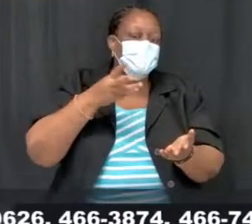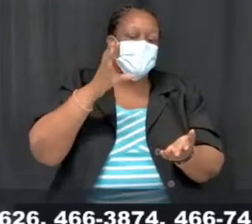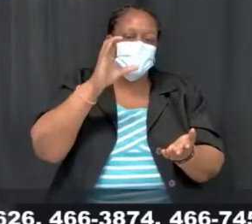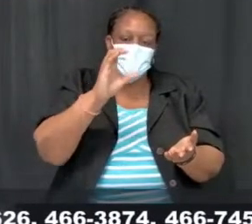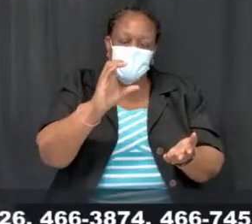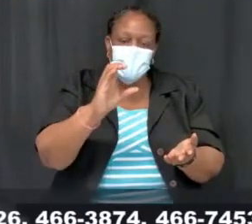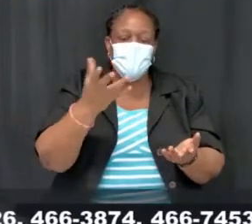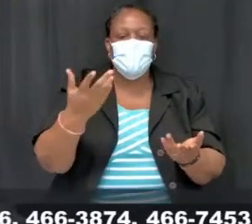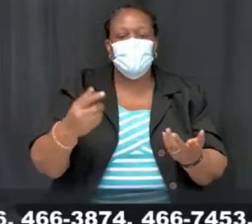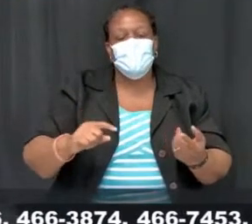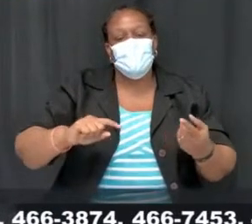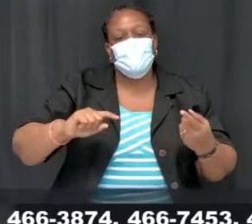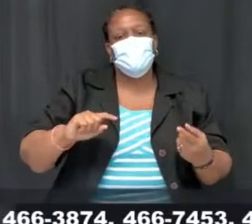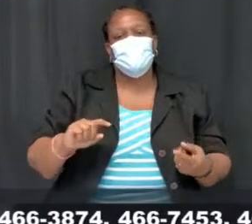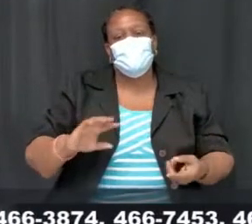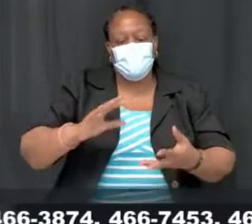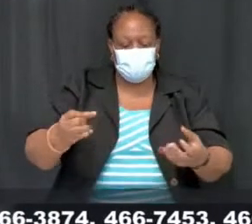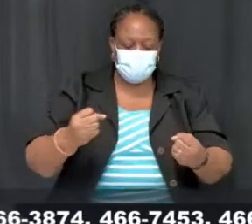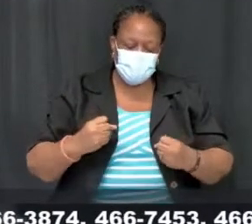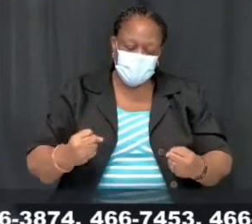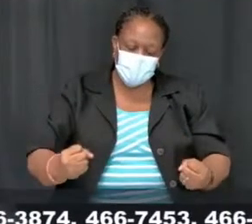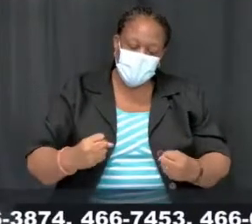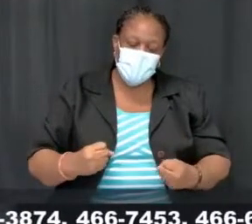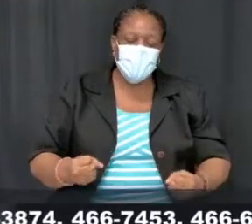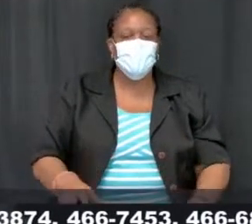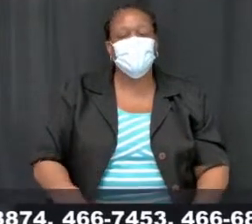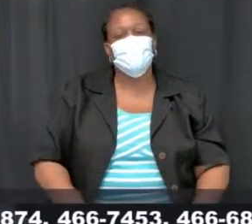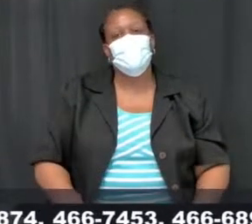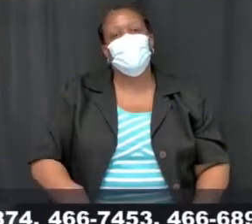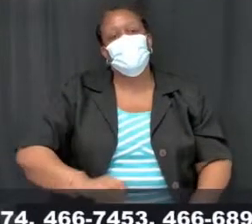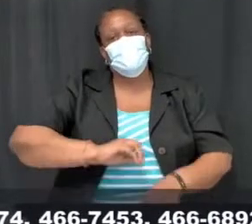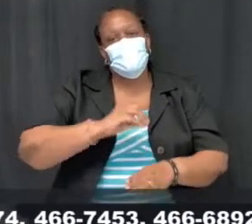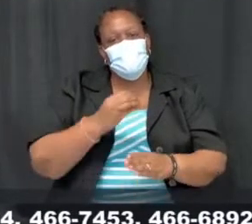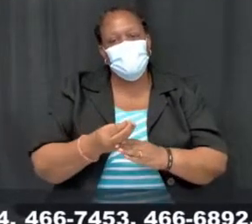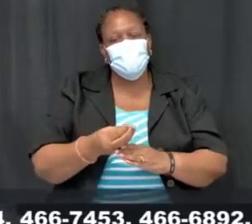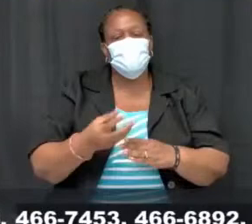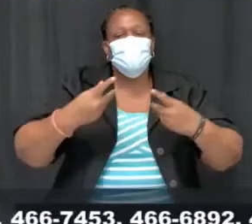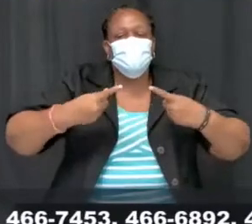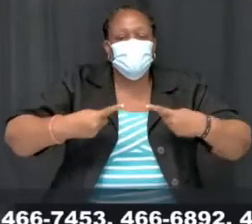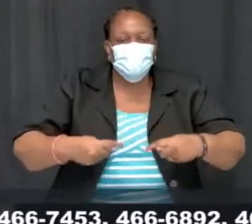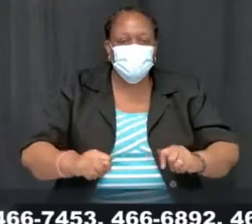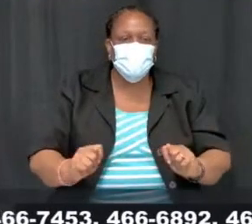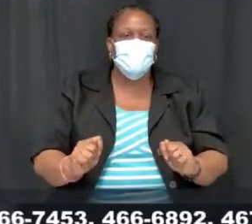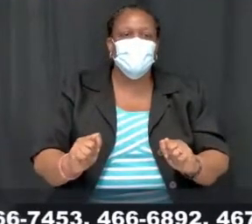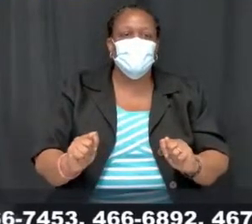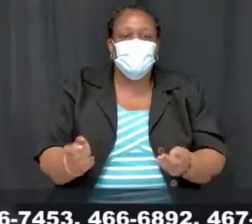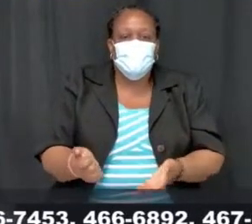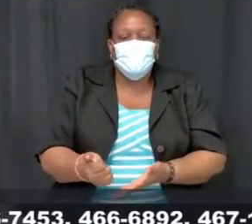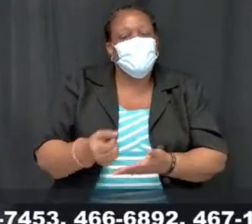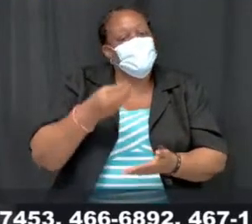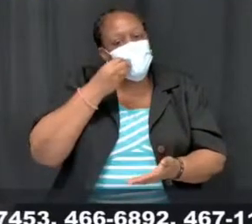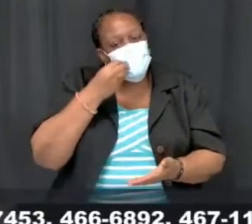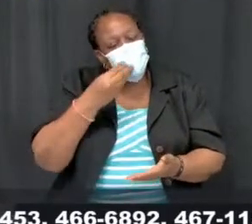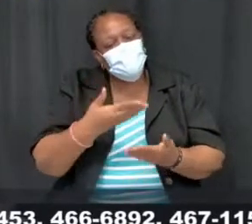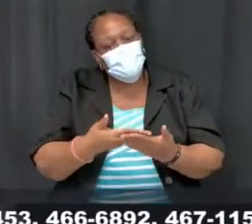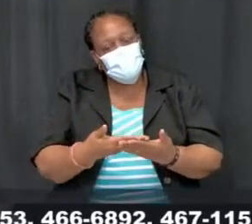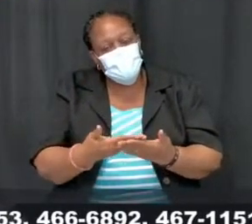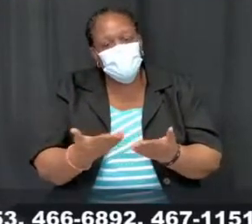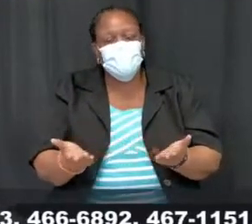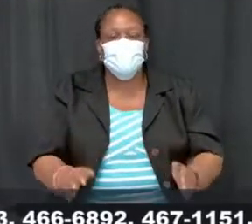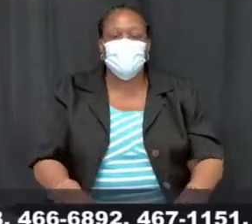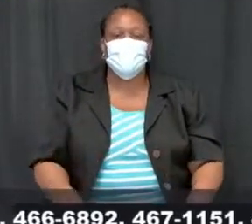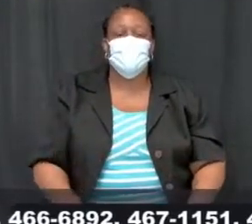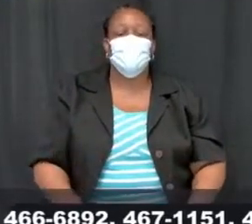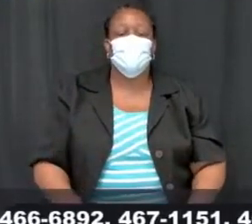muscle aches, etc., and just generally not feeling your normal self. And so I encourage everyone to go forward